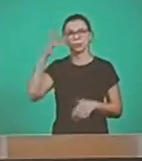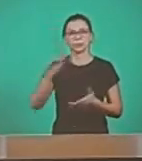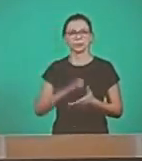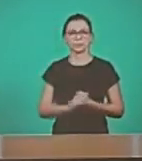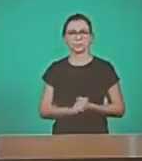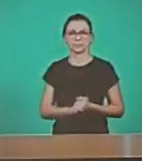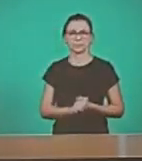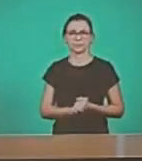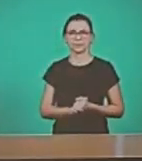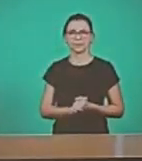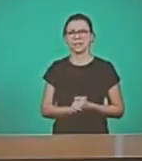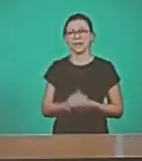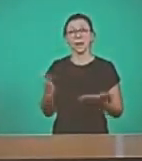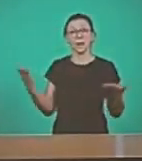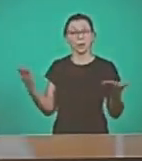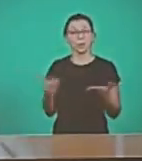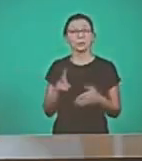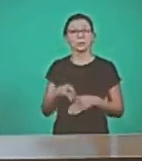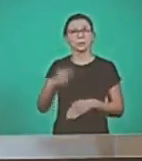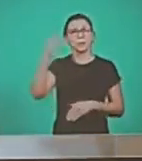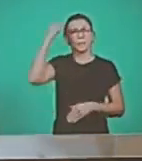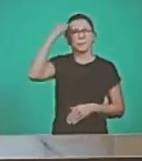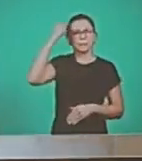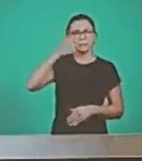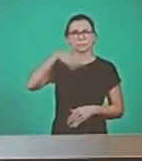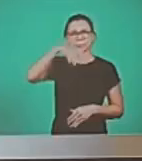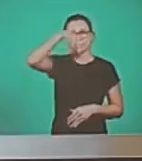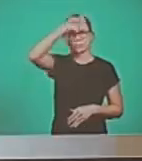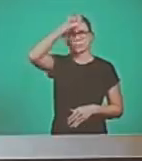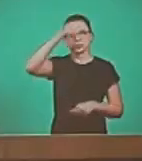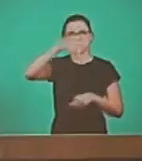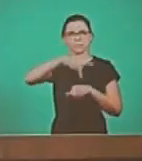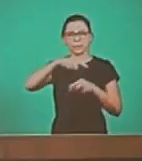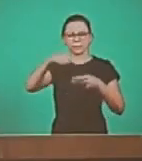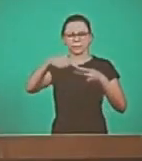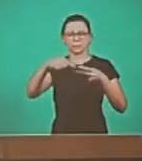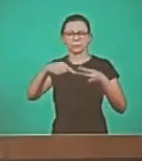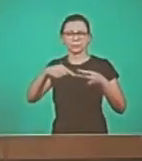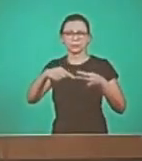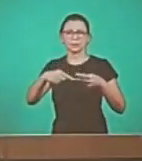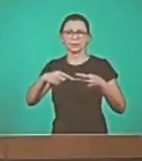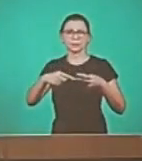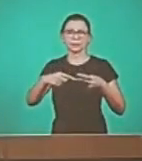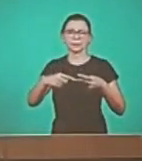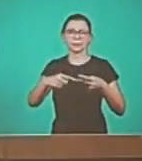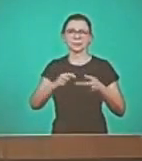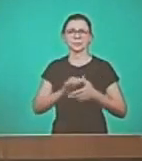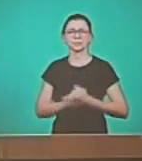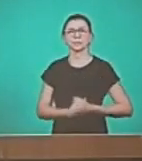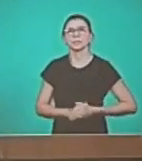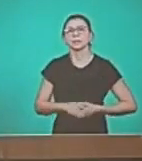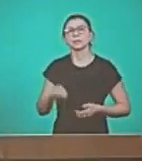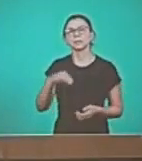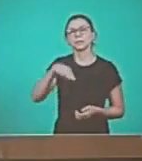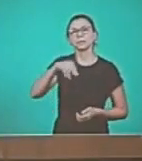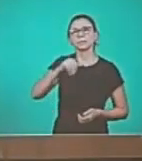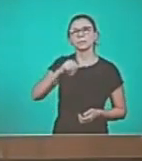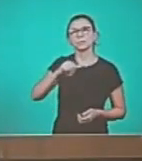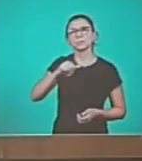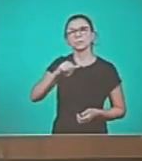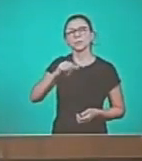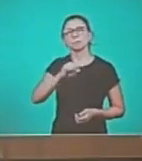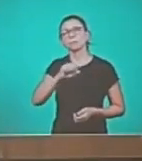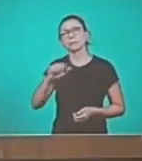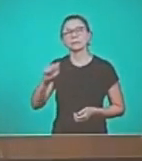think that the Urim Thummim is something superstition. And it is not. When you see Massa